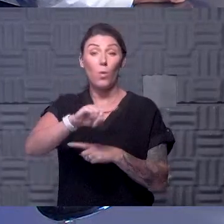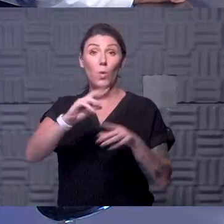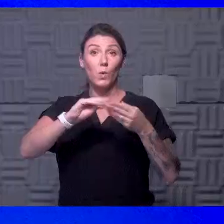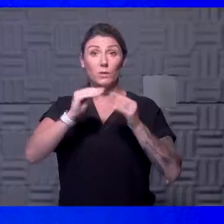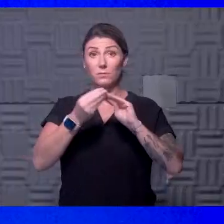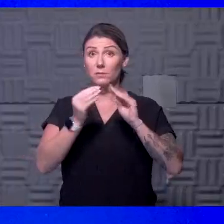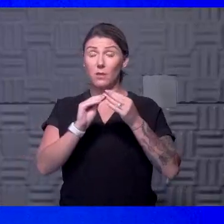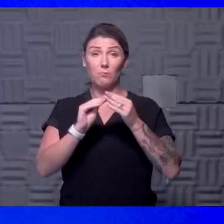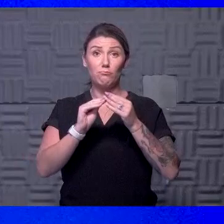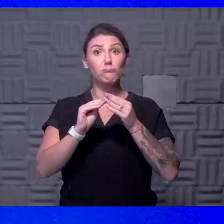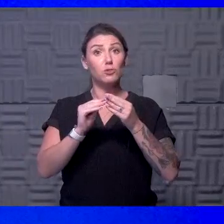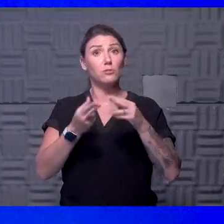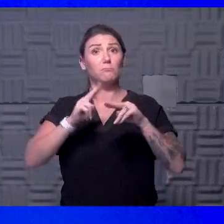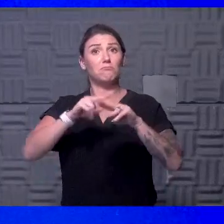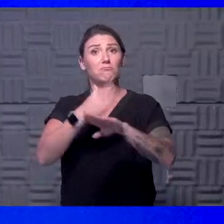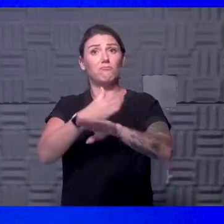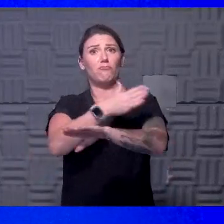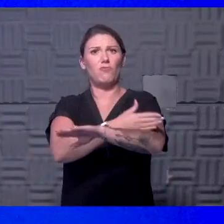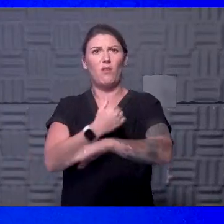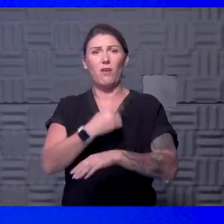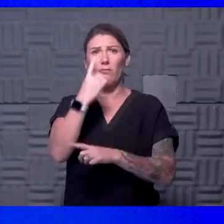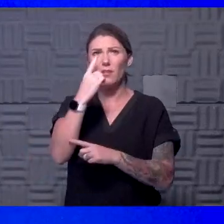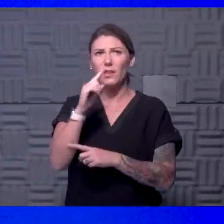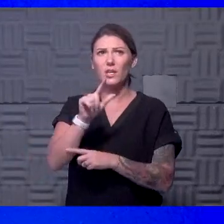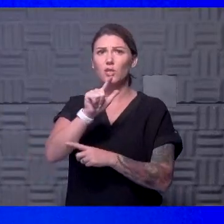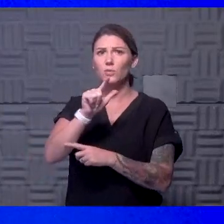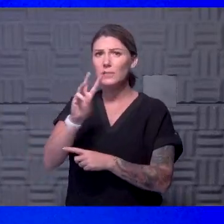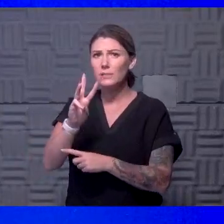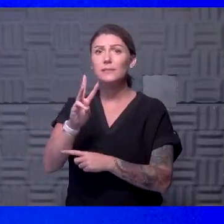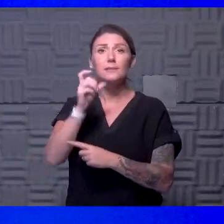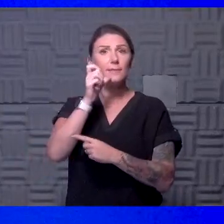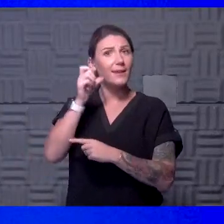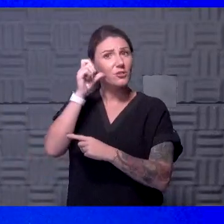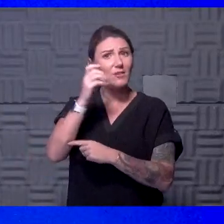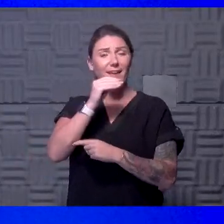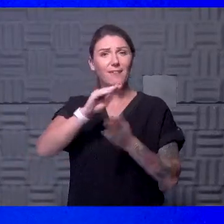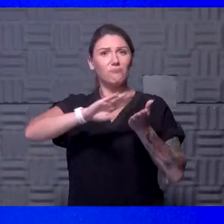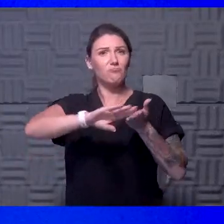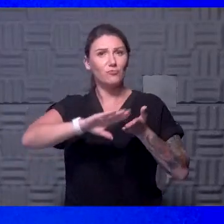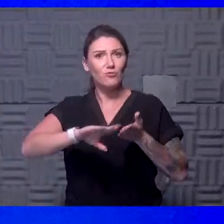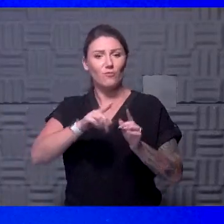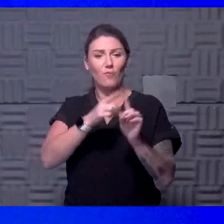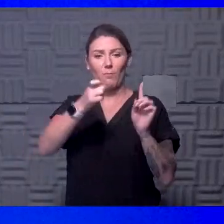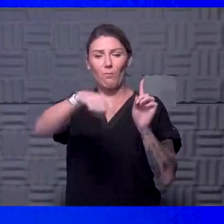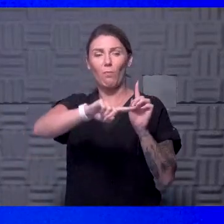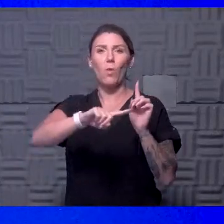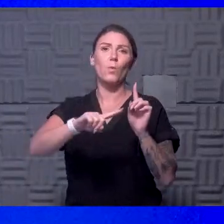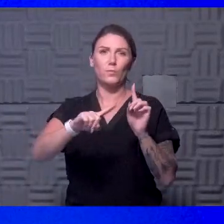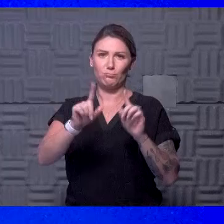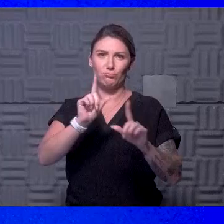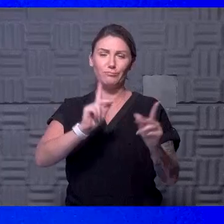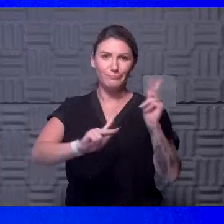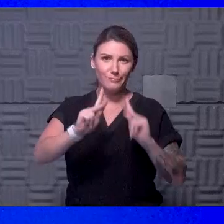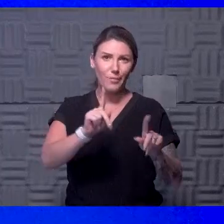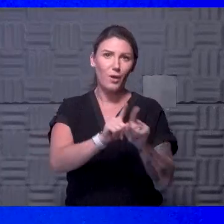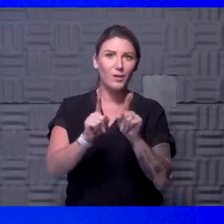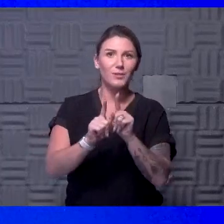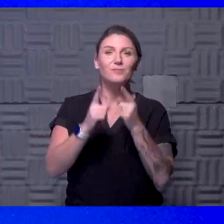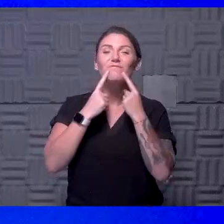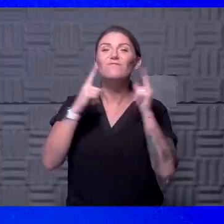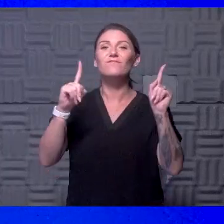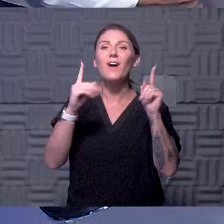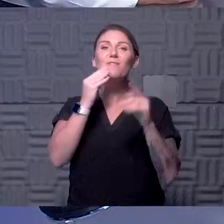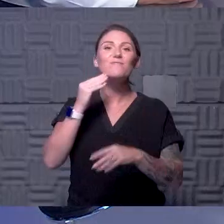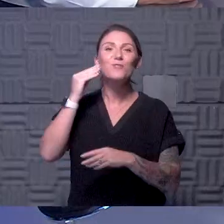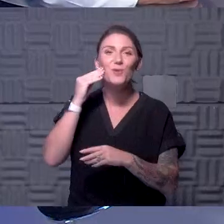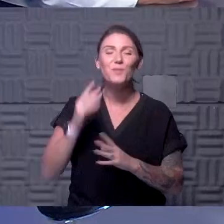have improved because I think we had 26 yesterday, so we've had some discharges from that group who was finally able to get home, which is a great thing. Yeah,